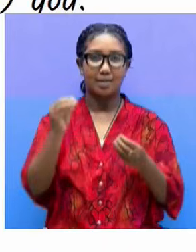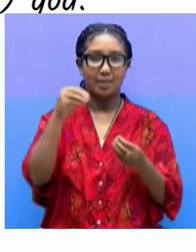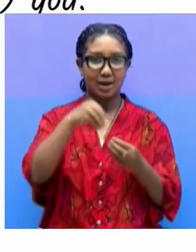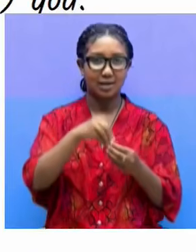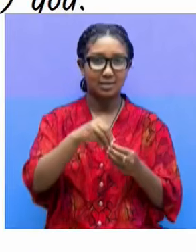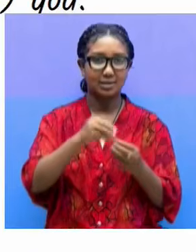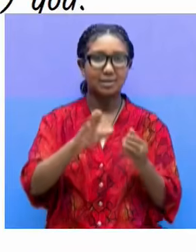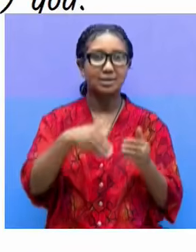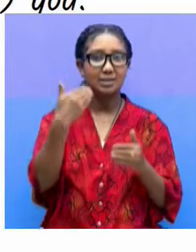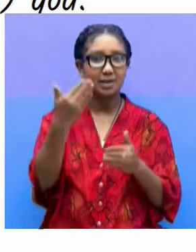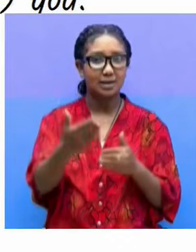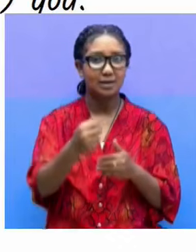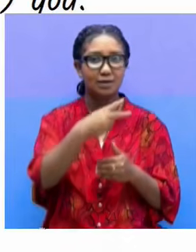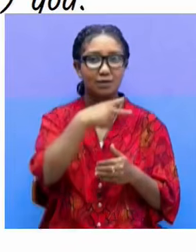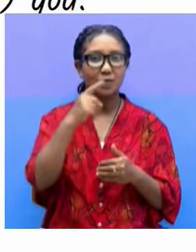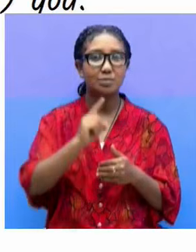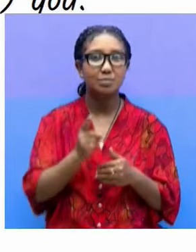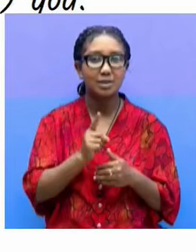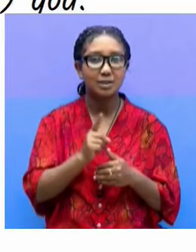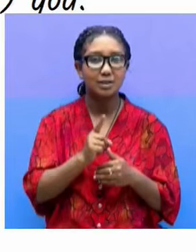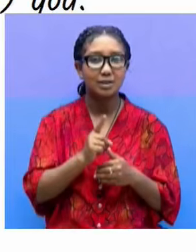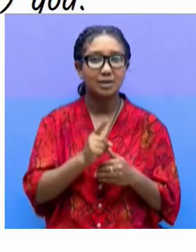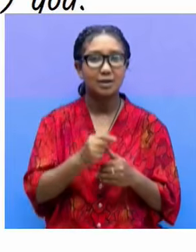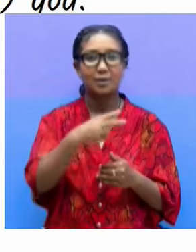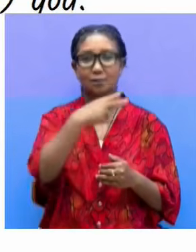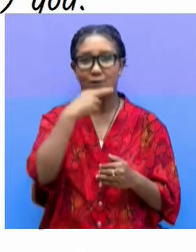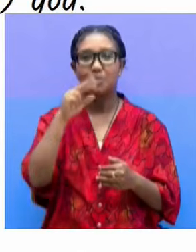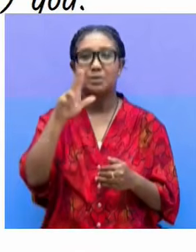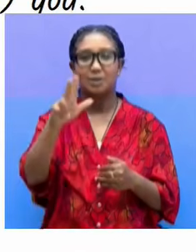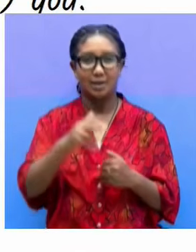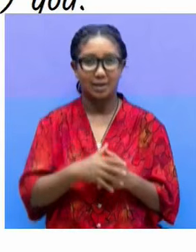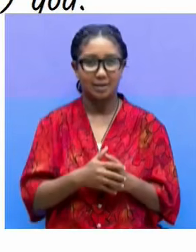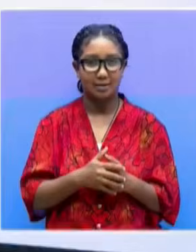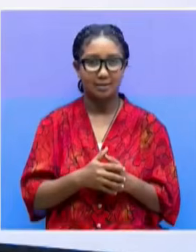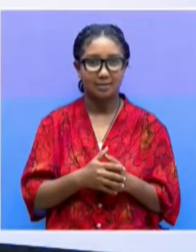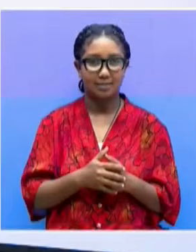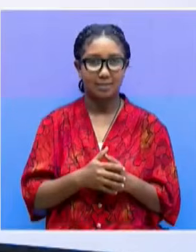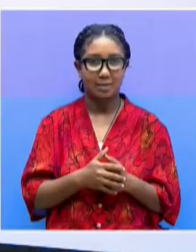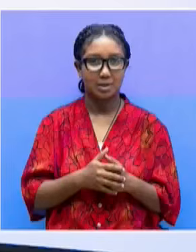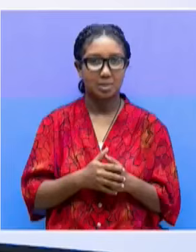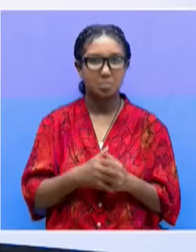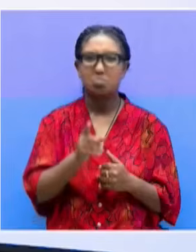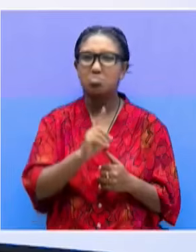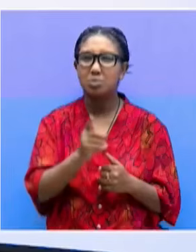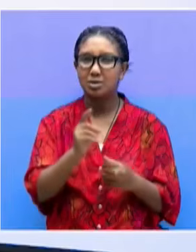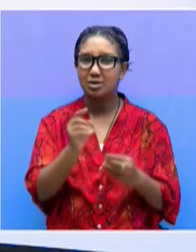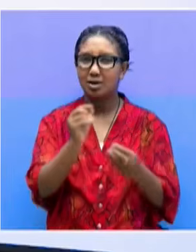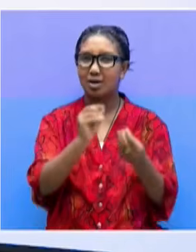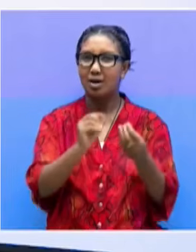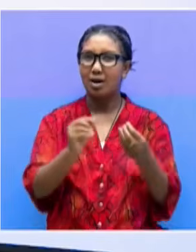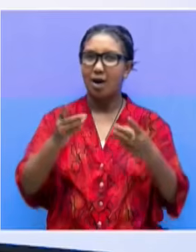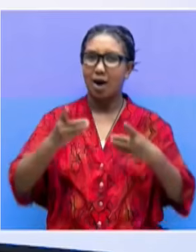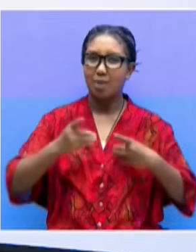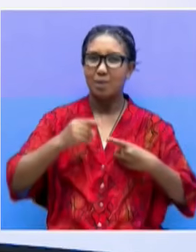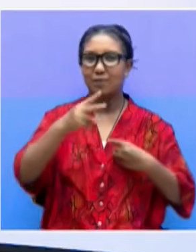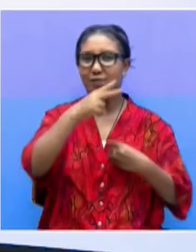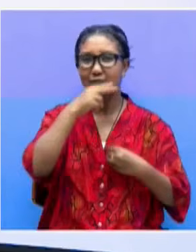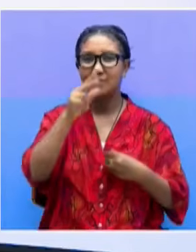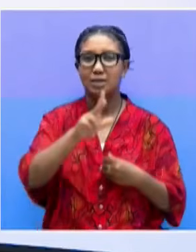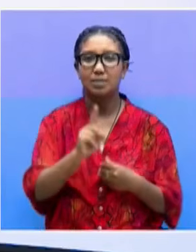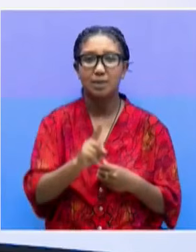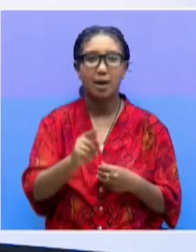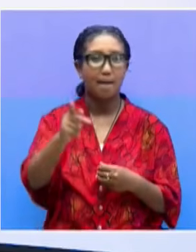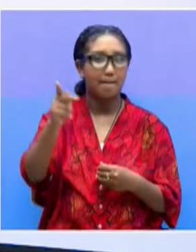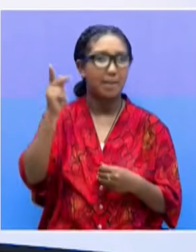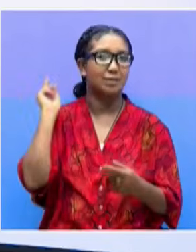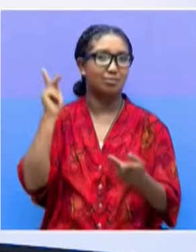Plus, then our verb is what? Verb 3. What do we call this tense? Had plus verb 3.